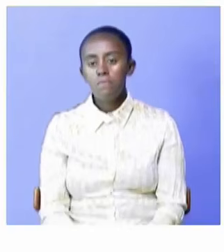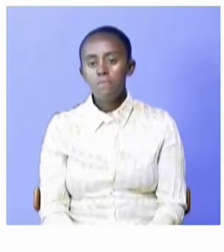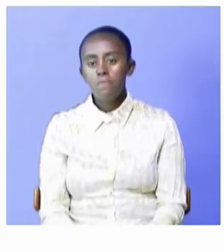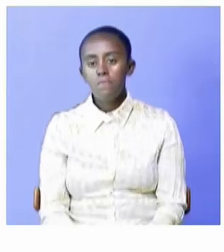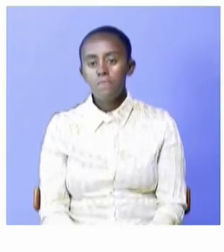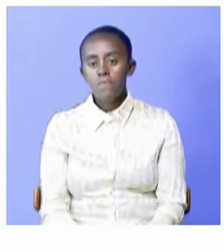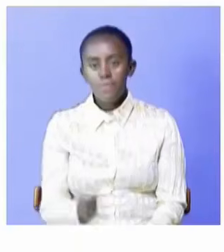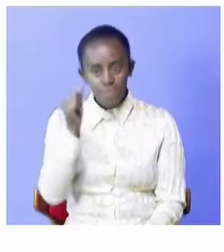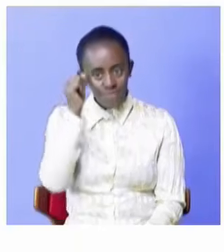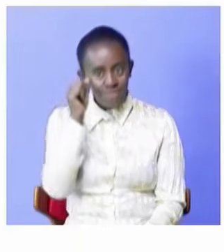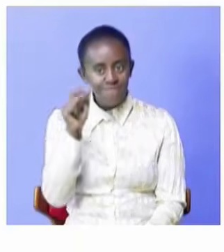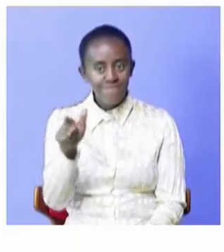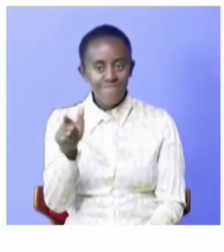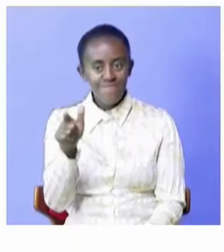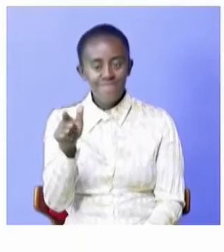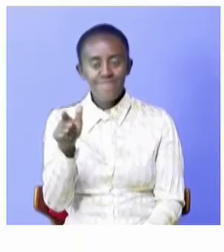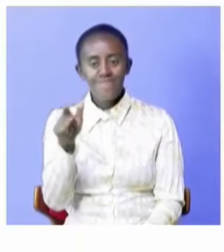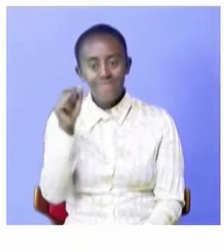He